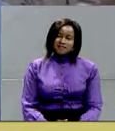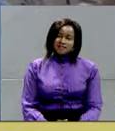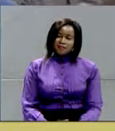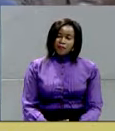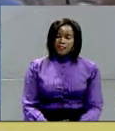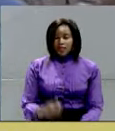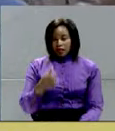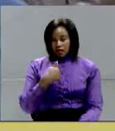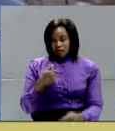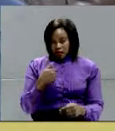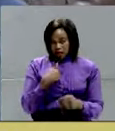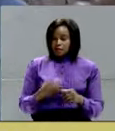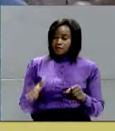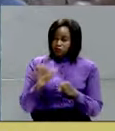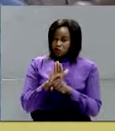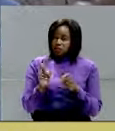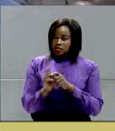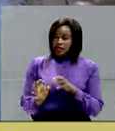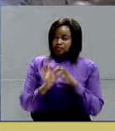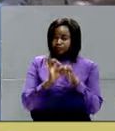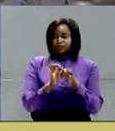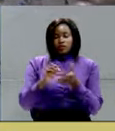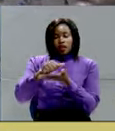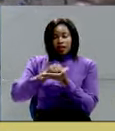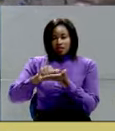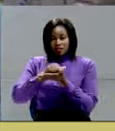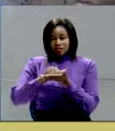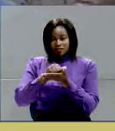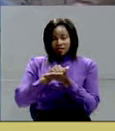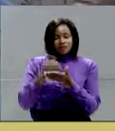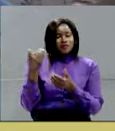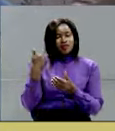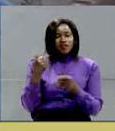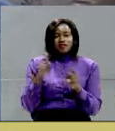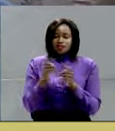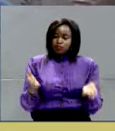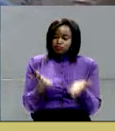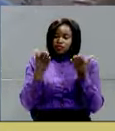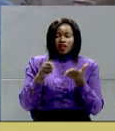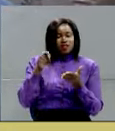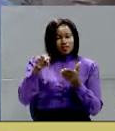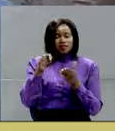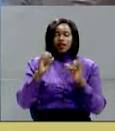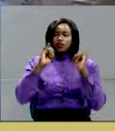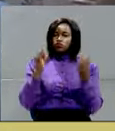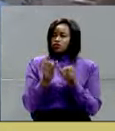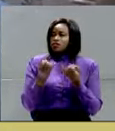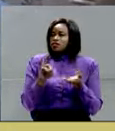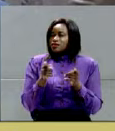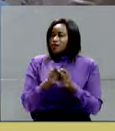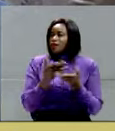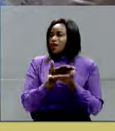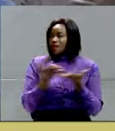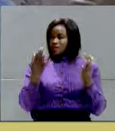I fully subscribe to the vision behind the establishment of this institute and envisage it